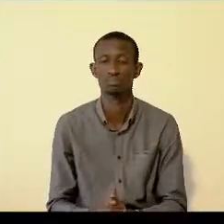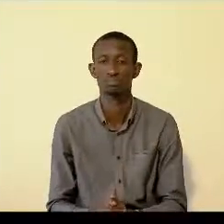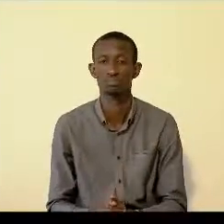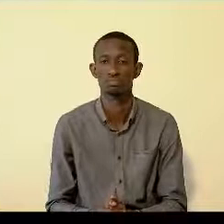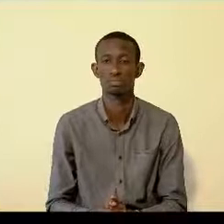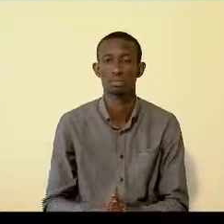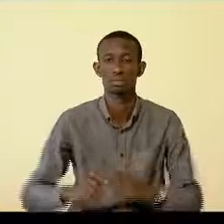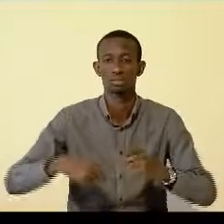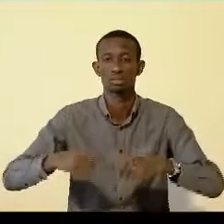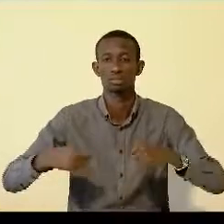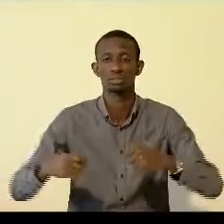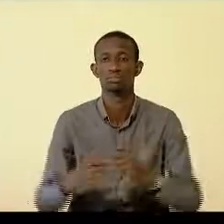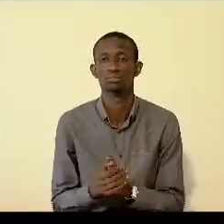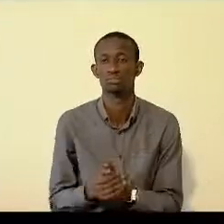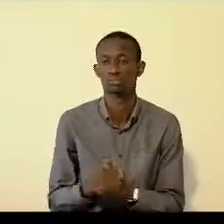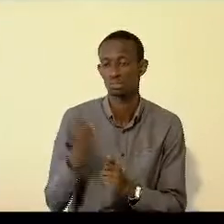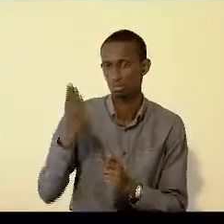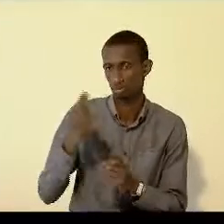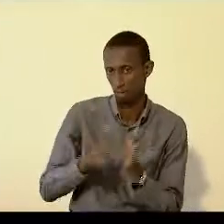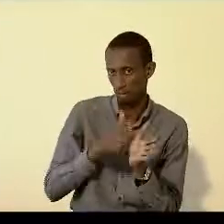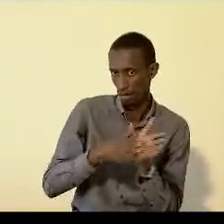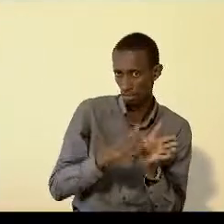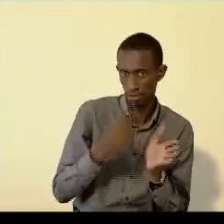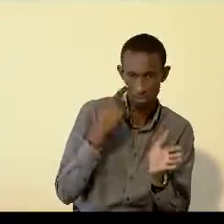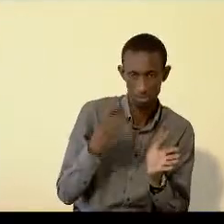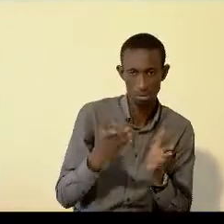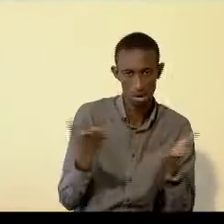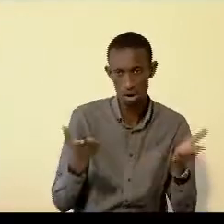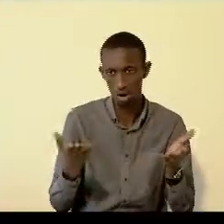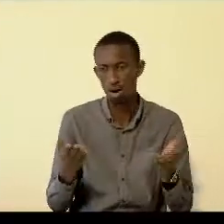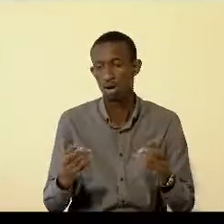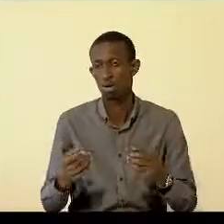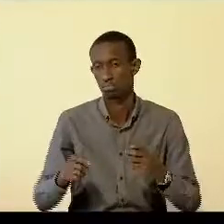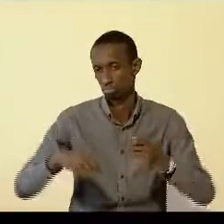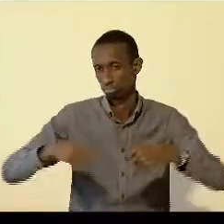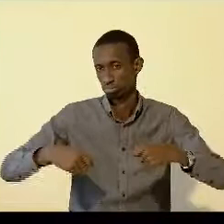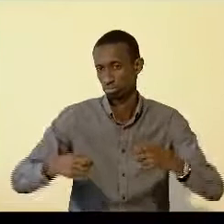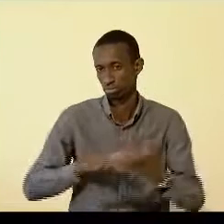a reaction of them, or this video showing the reaction when they are reacting with water.